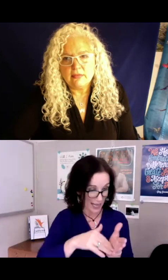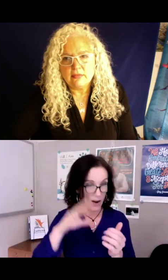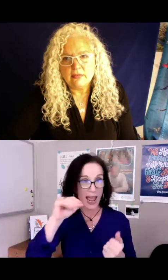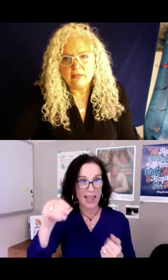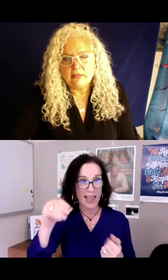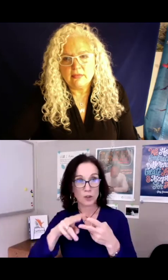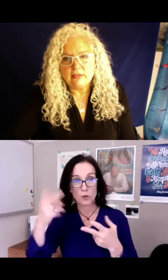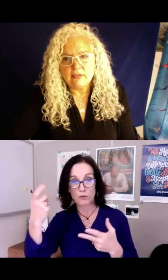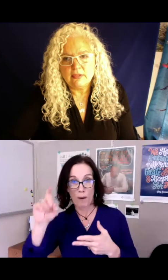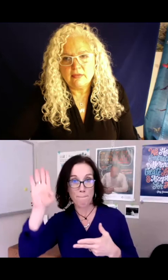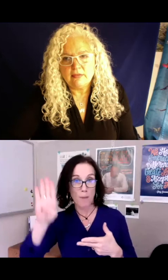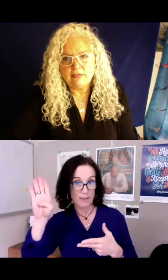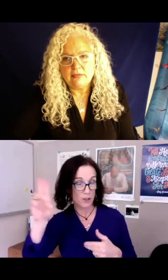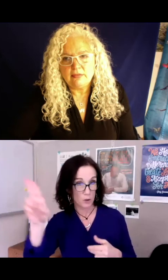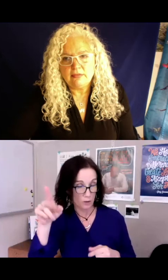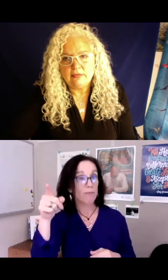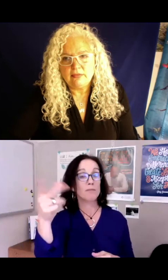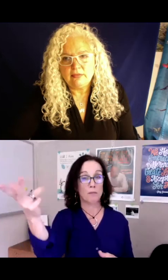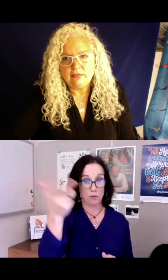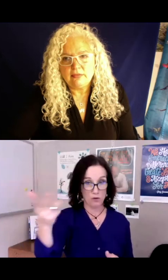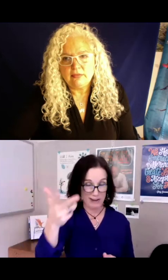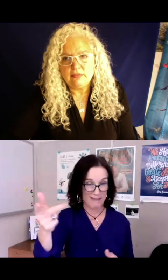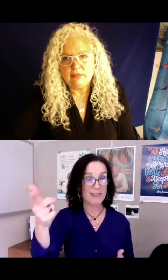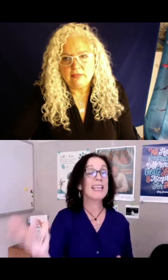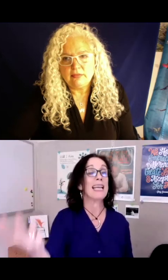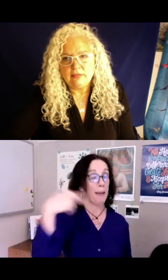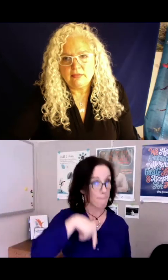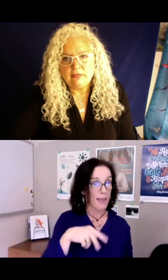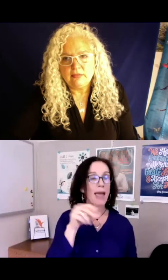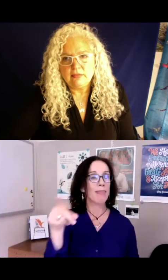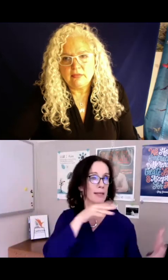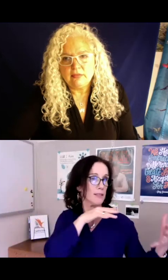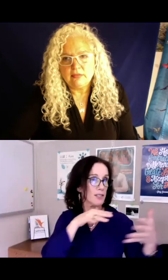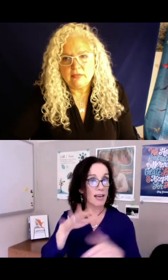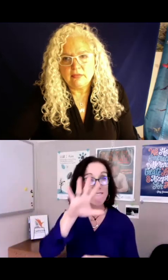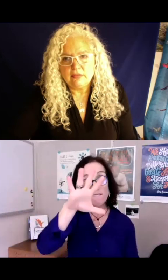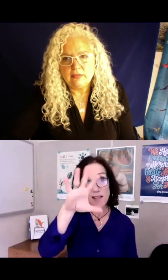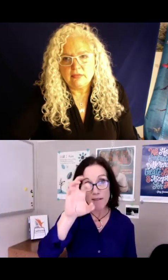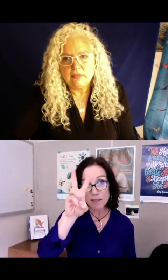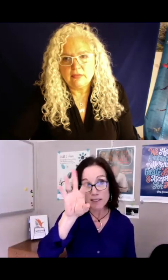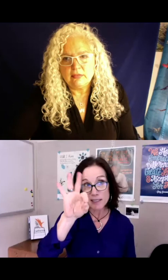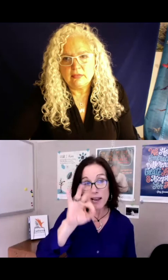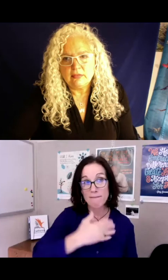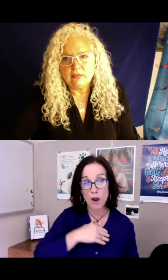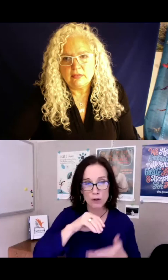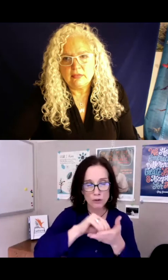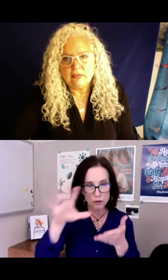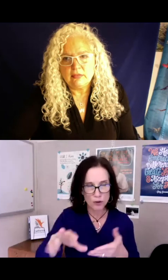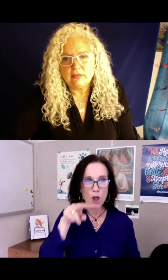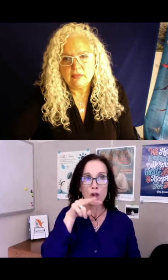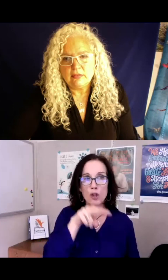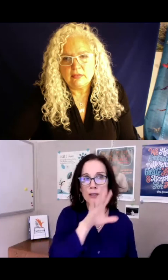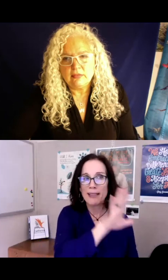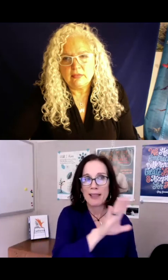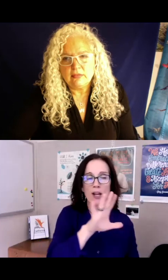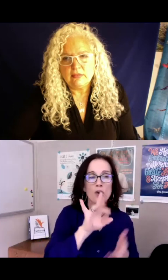from Rochester Medical Center and one from Boston University, and 3 of them came here and they studied